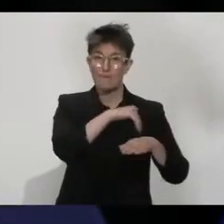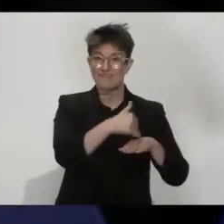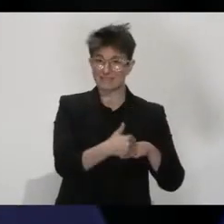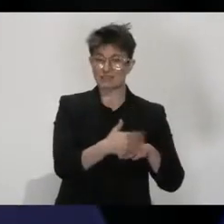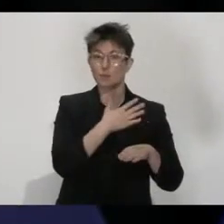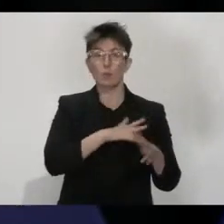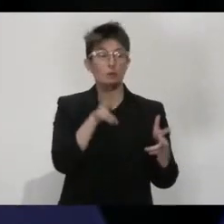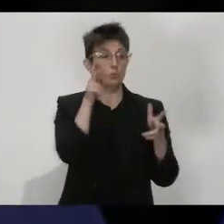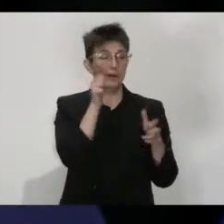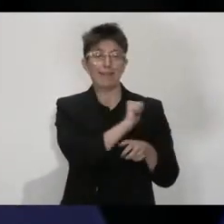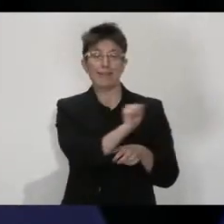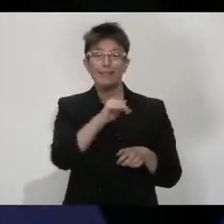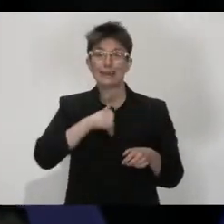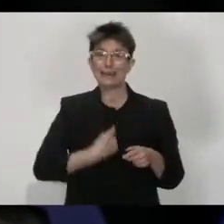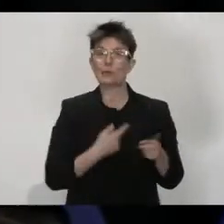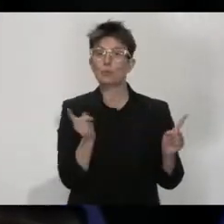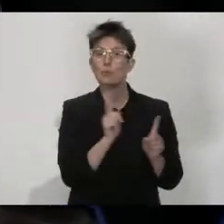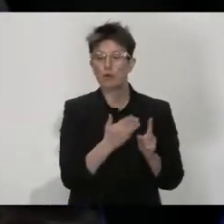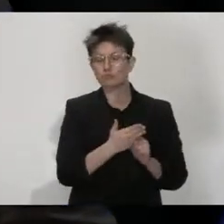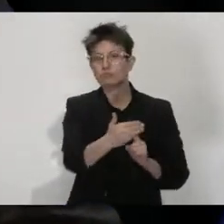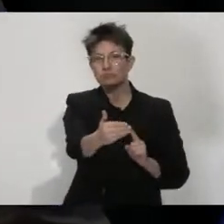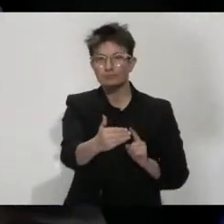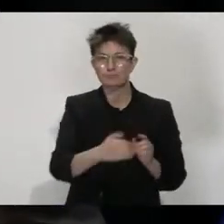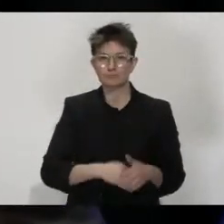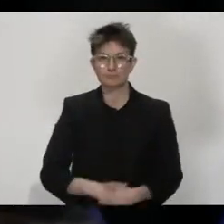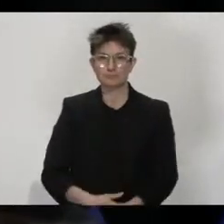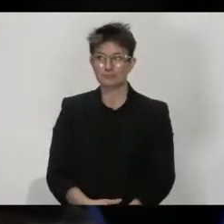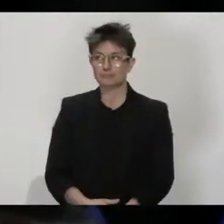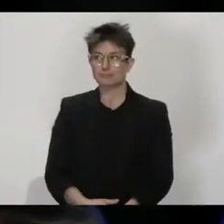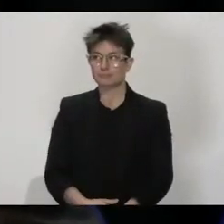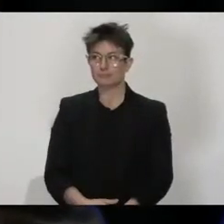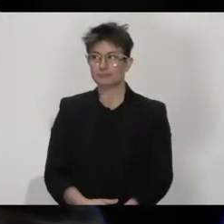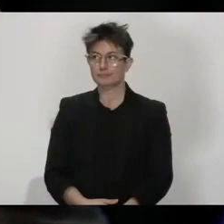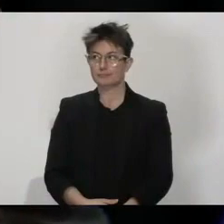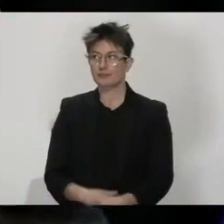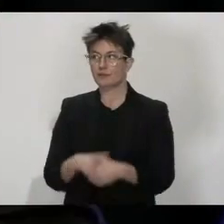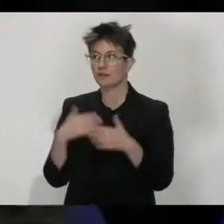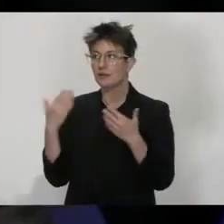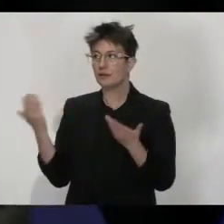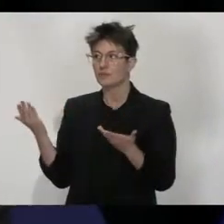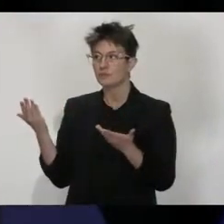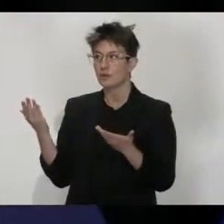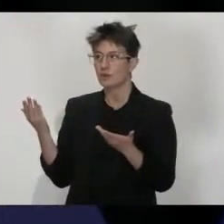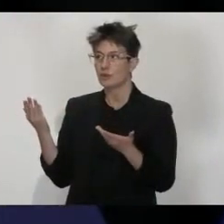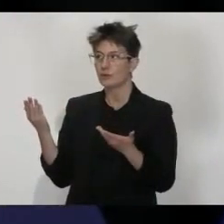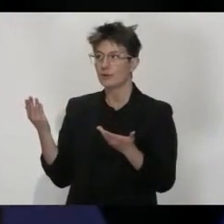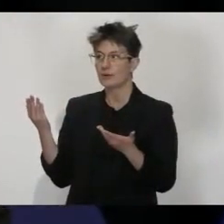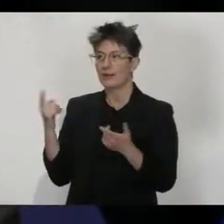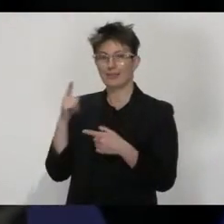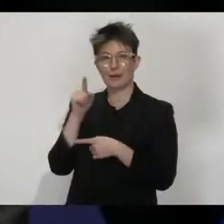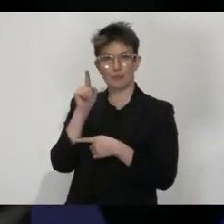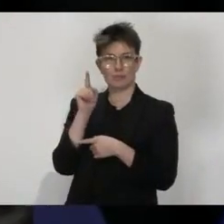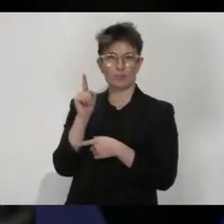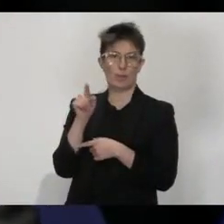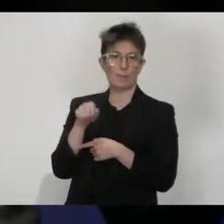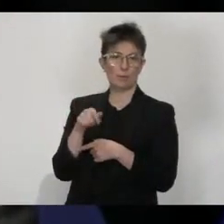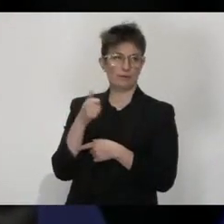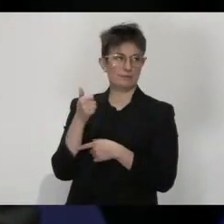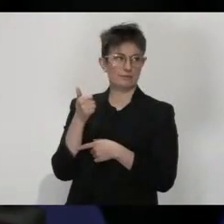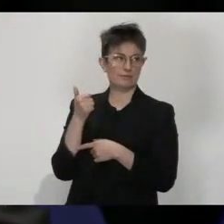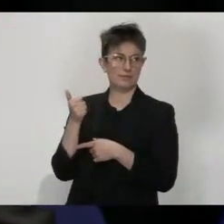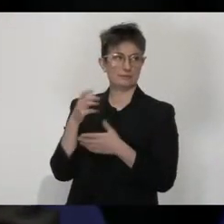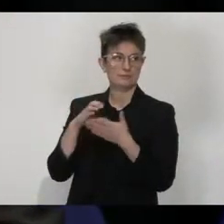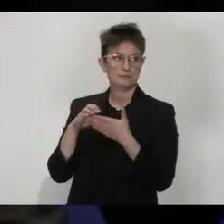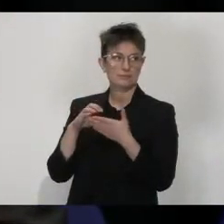Jason. $110 million spent in Taranaki schools since the government was started that you just mentioned, that's I